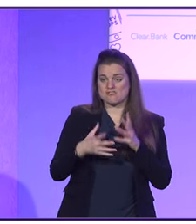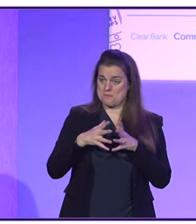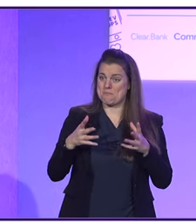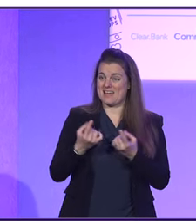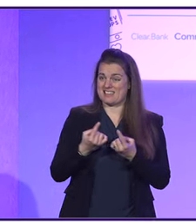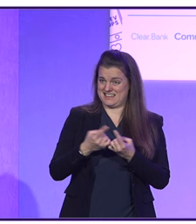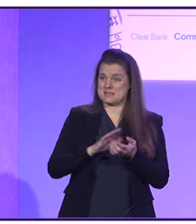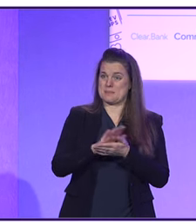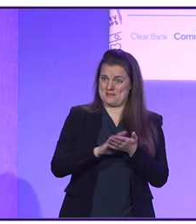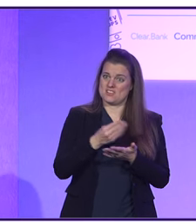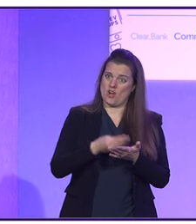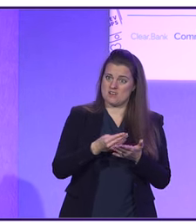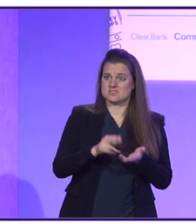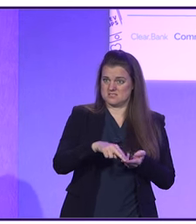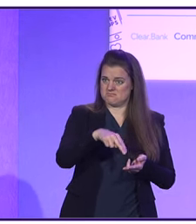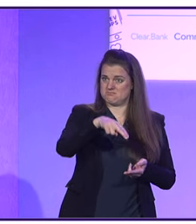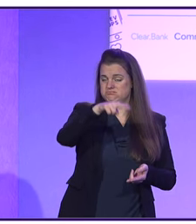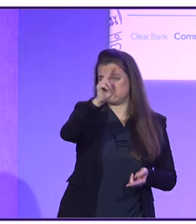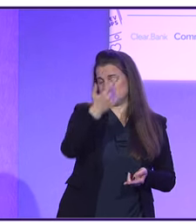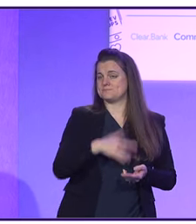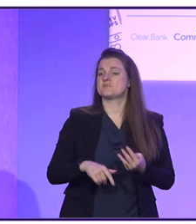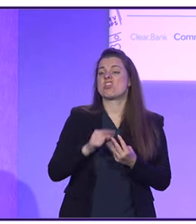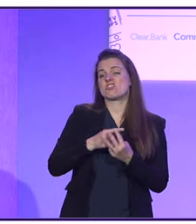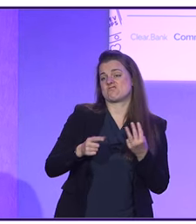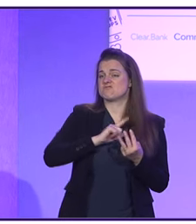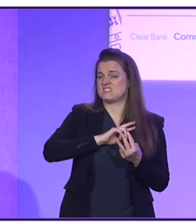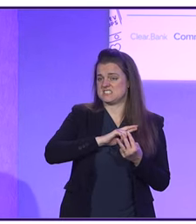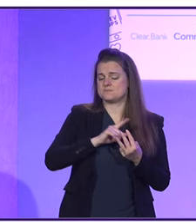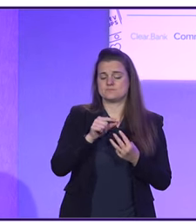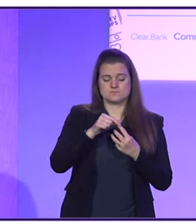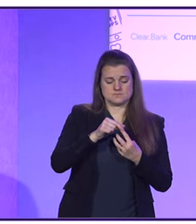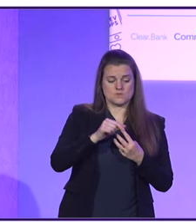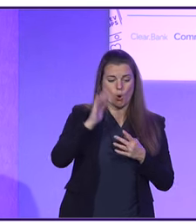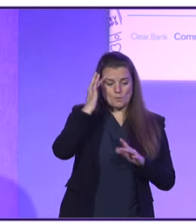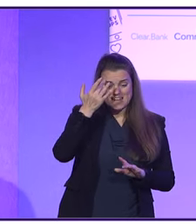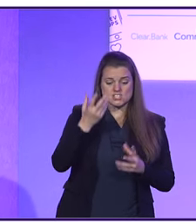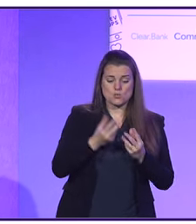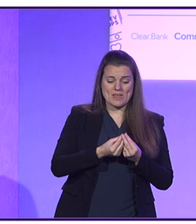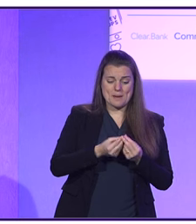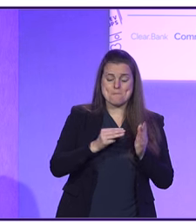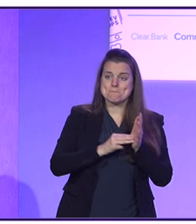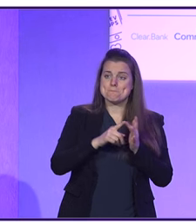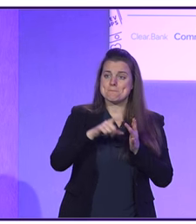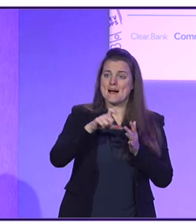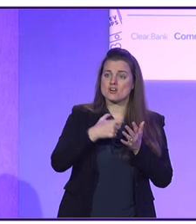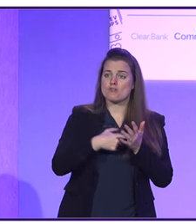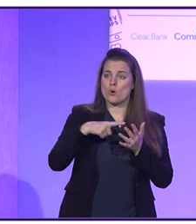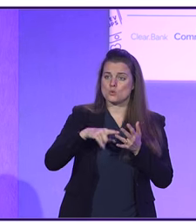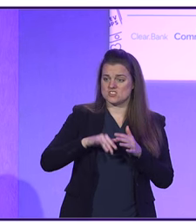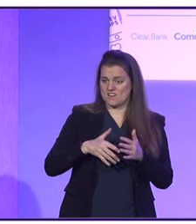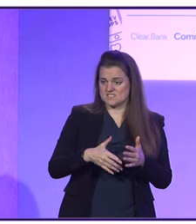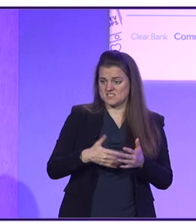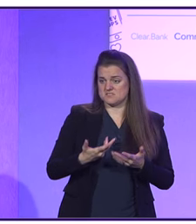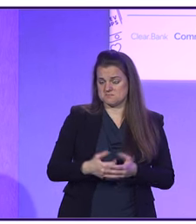driving the increase in the cost of observability. The first is our obsession with microservices. So many companies have like